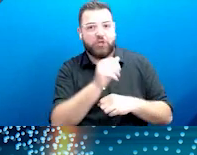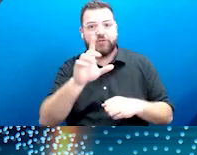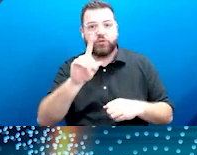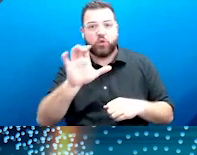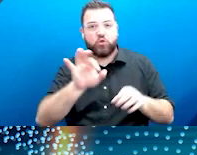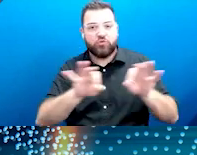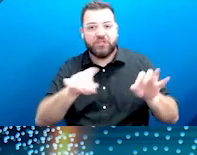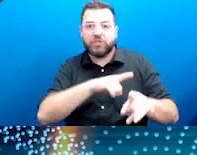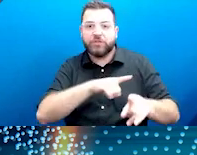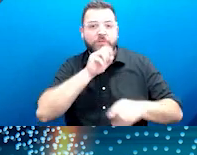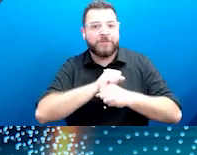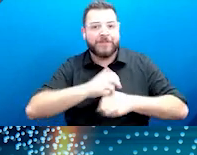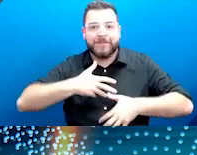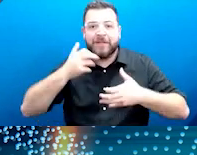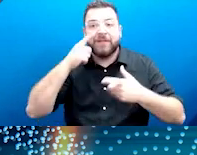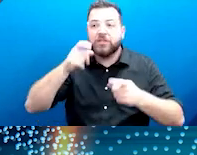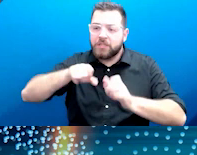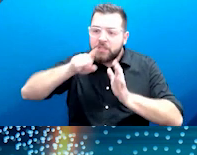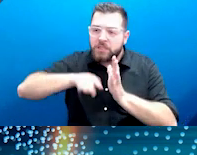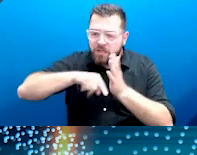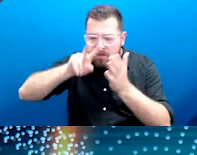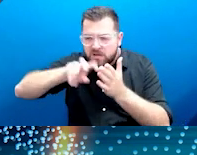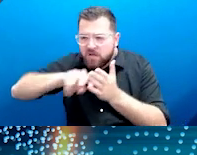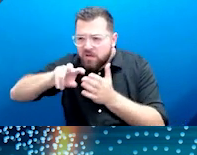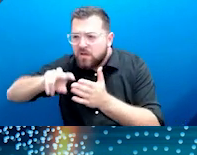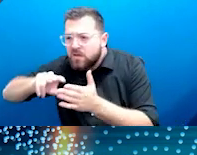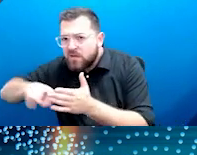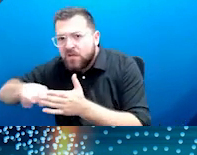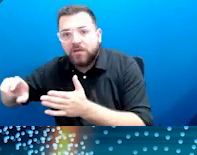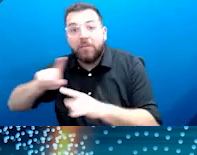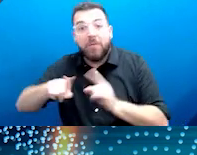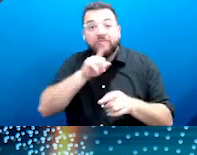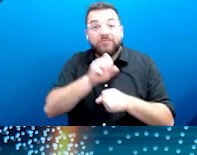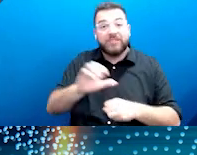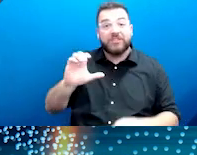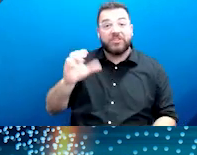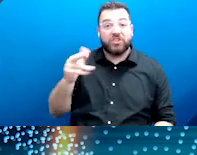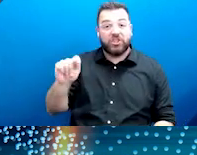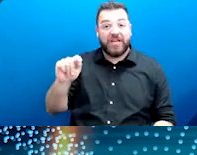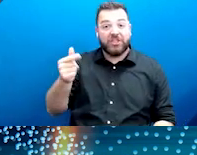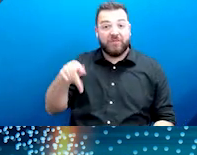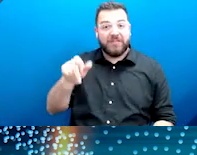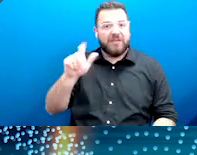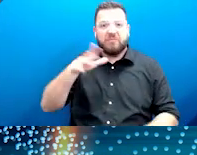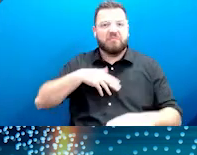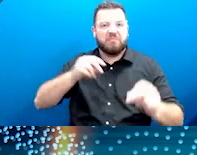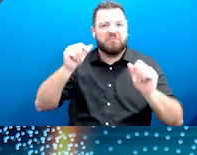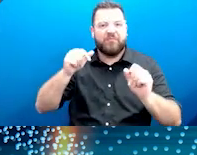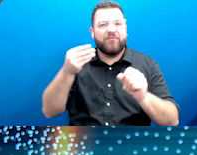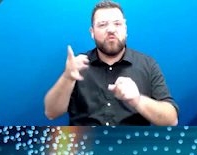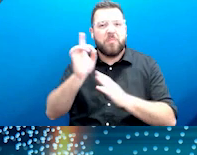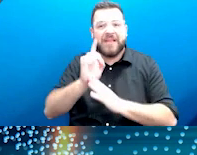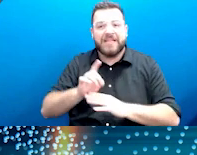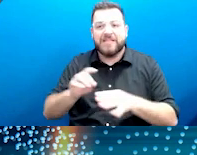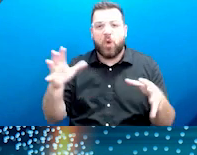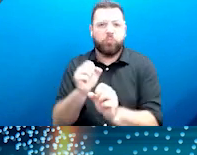pour over research papers constantly. And this thing will just knock it out in about 2 minutes, which I've used it personally, considering I have my attention span's not the